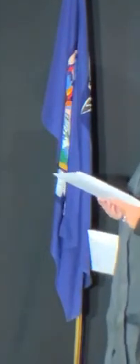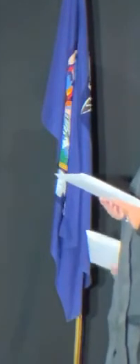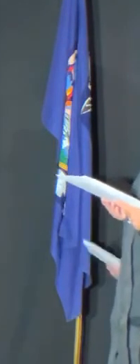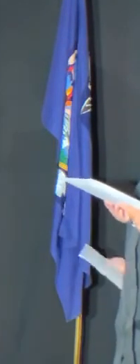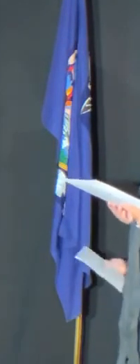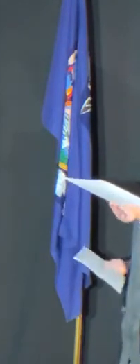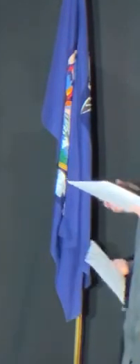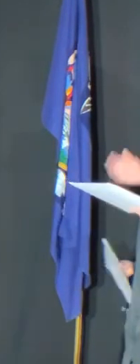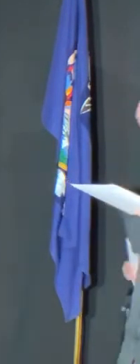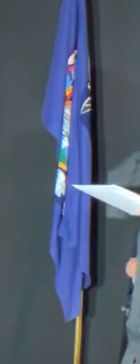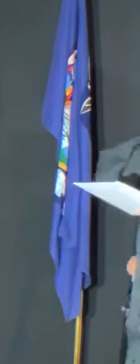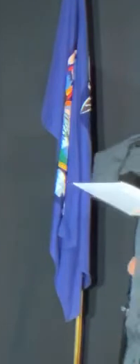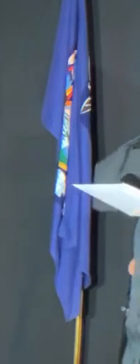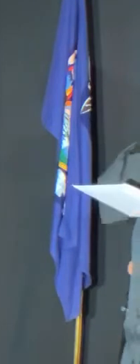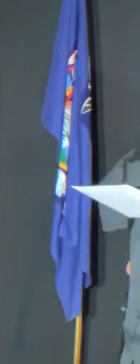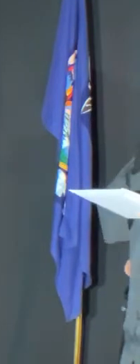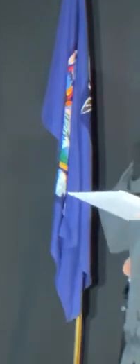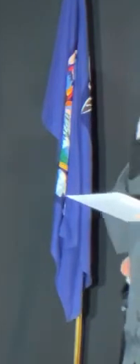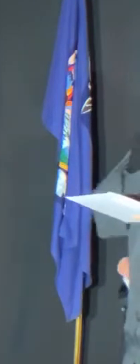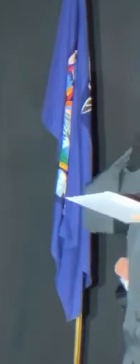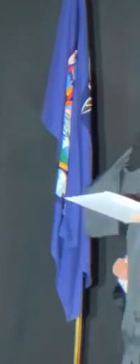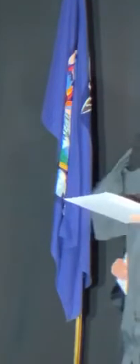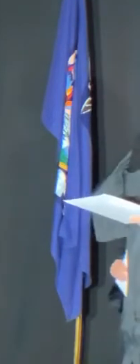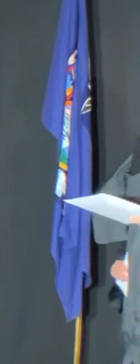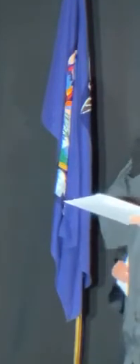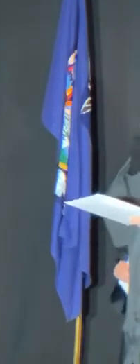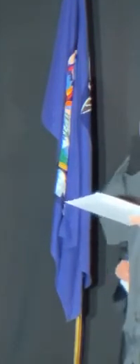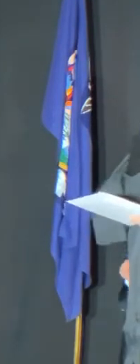Lila Patricia Barbara DeLuke.